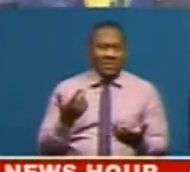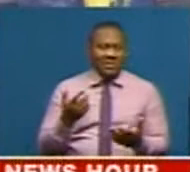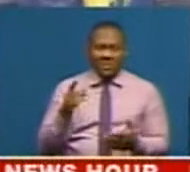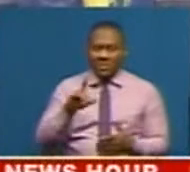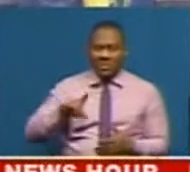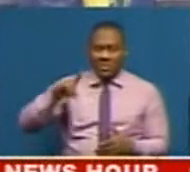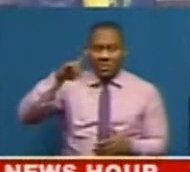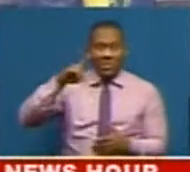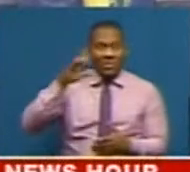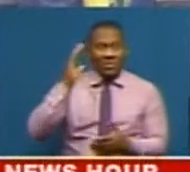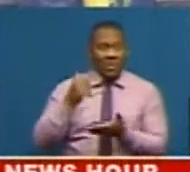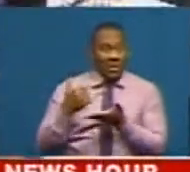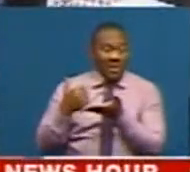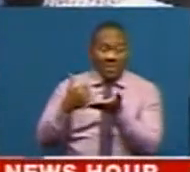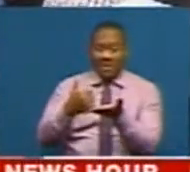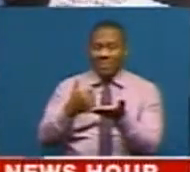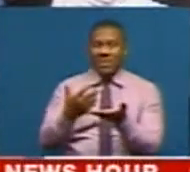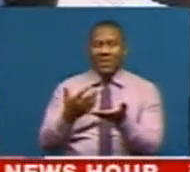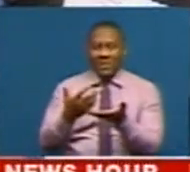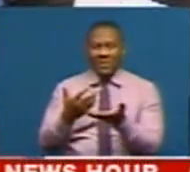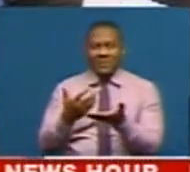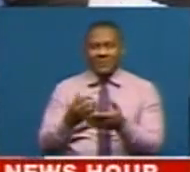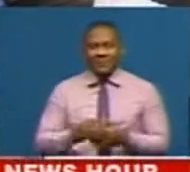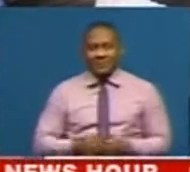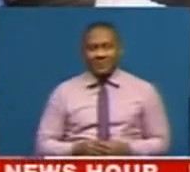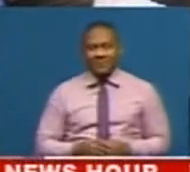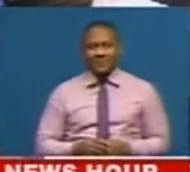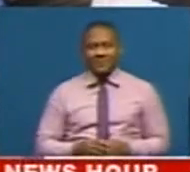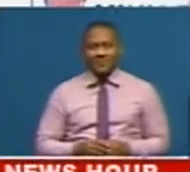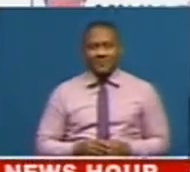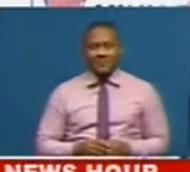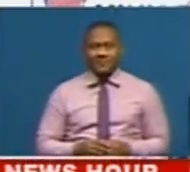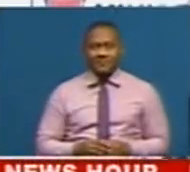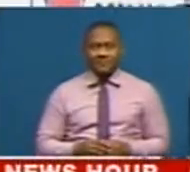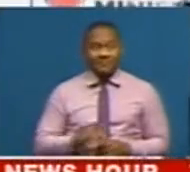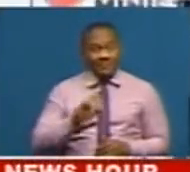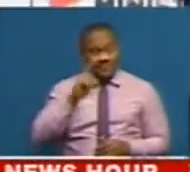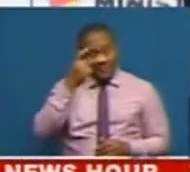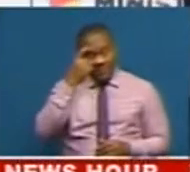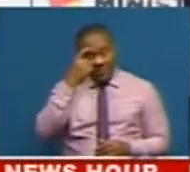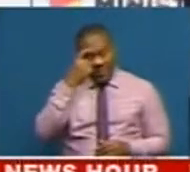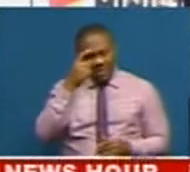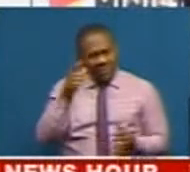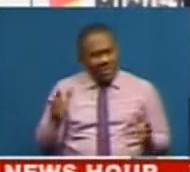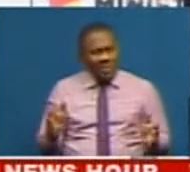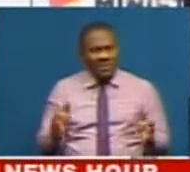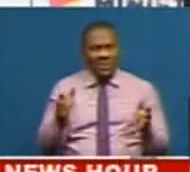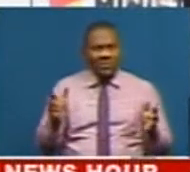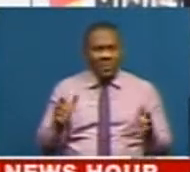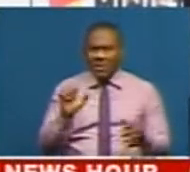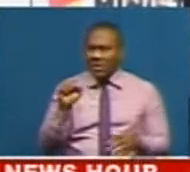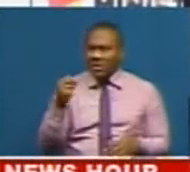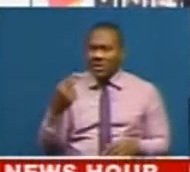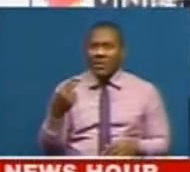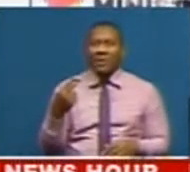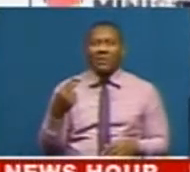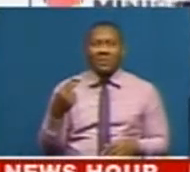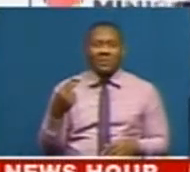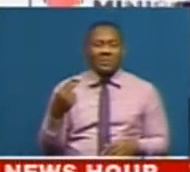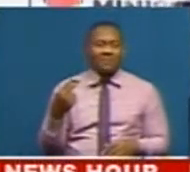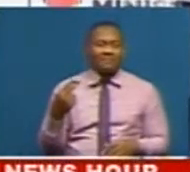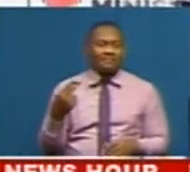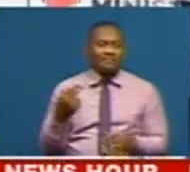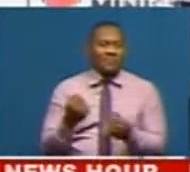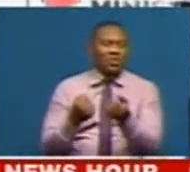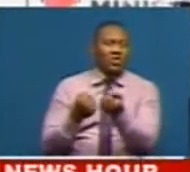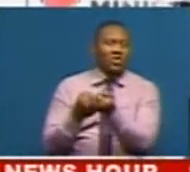system will largely make an impact in the health sector. Government urges stakeholders in health to